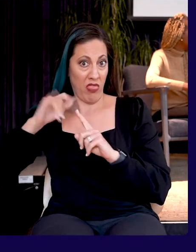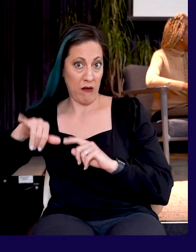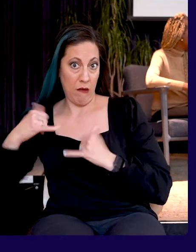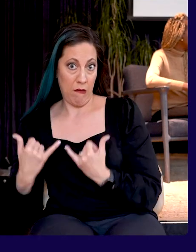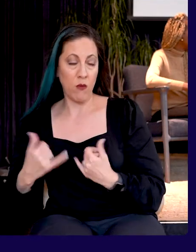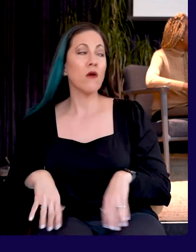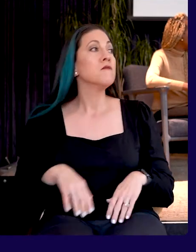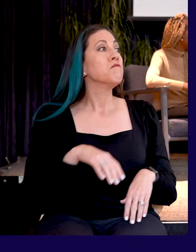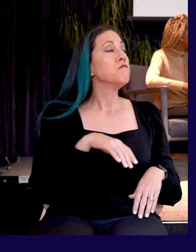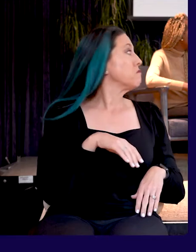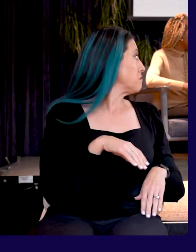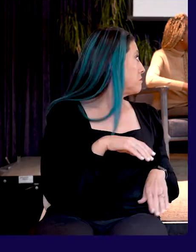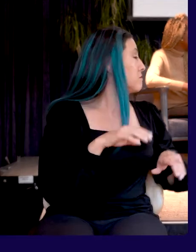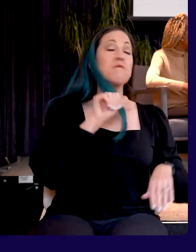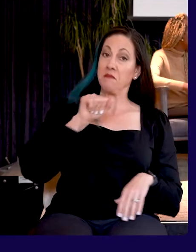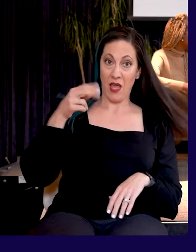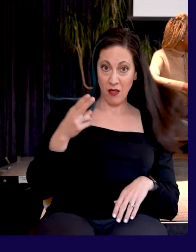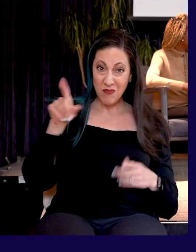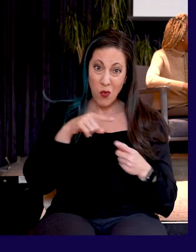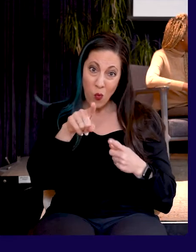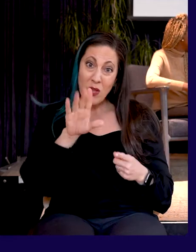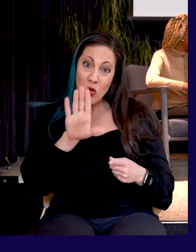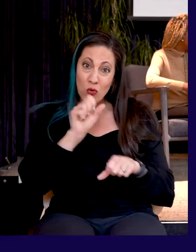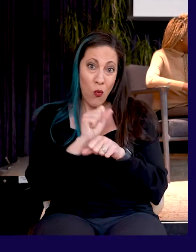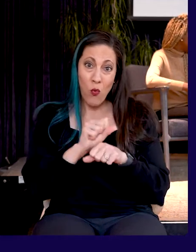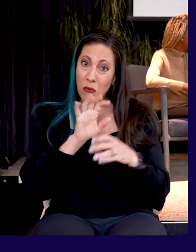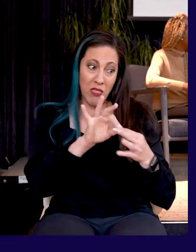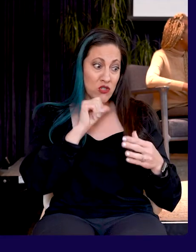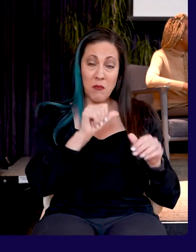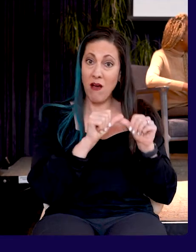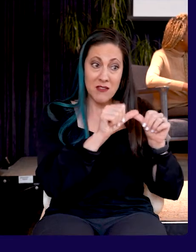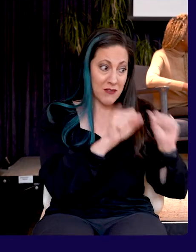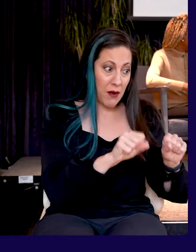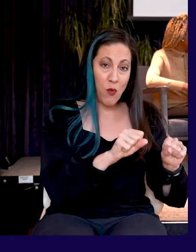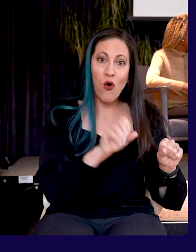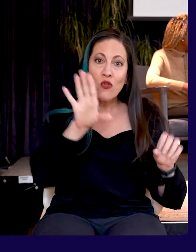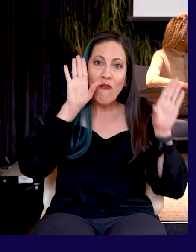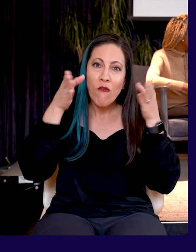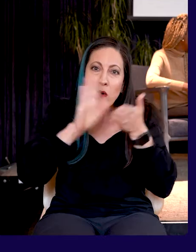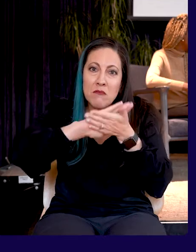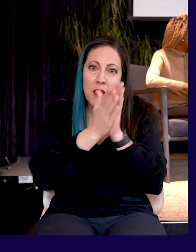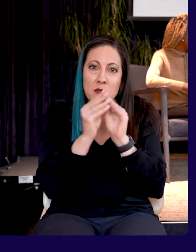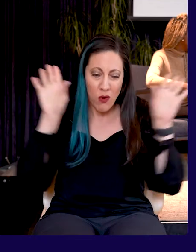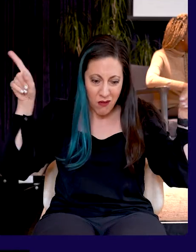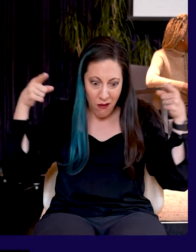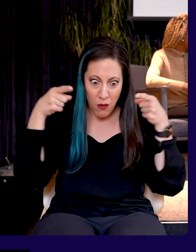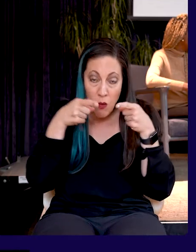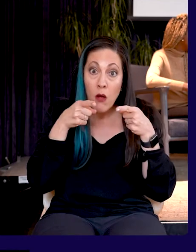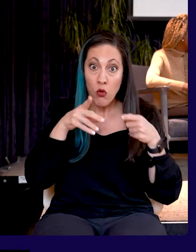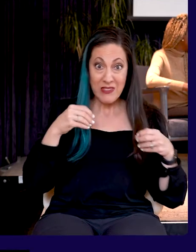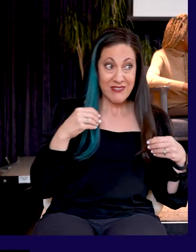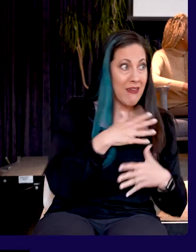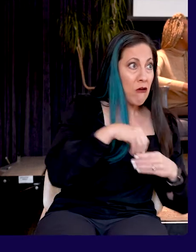work, it narrows your focus to just me and mine, right? Like when you are scared in your workplace that you're going to lose